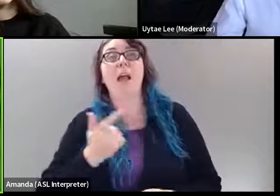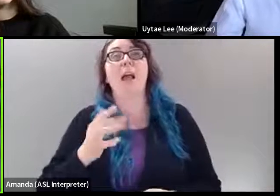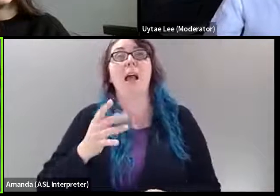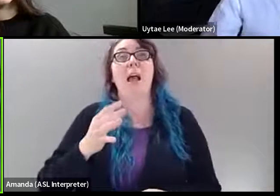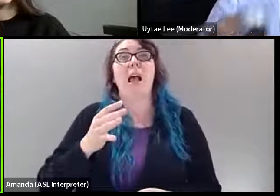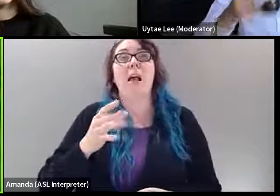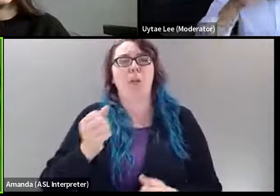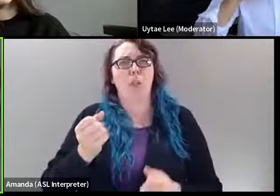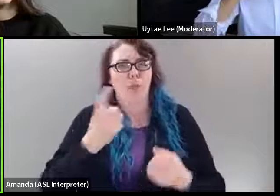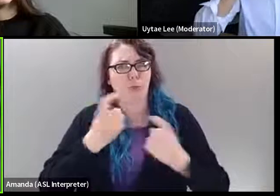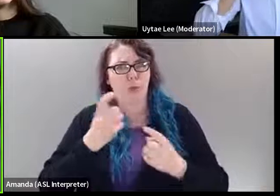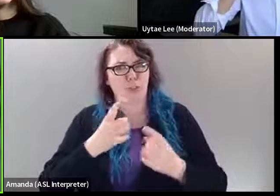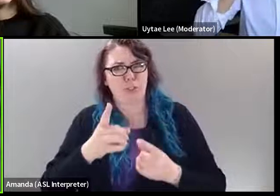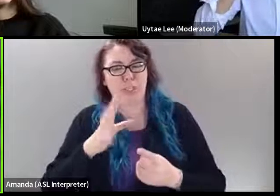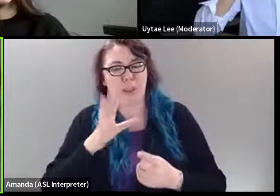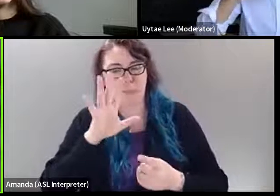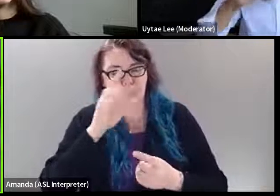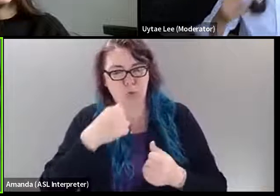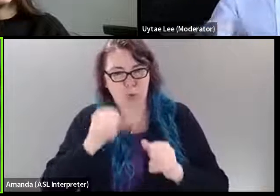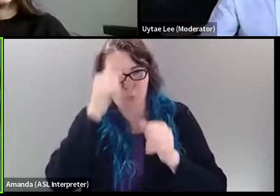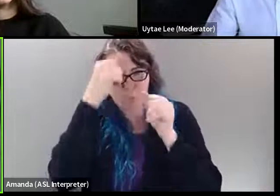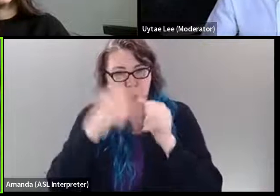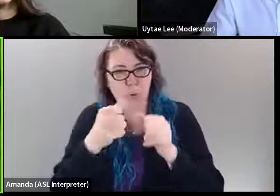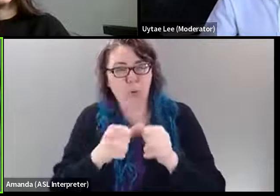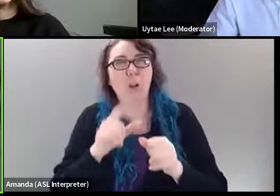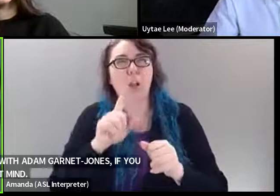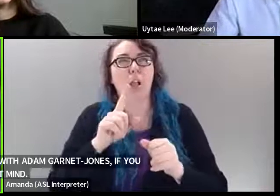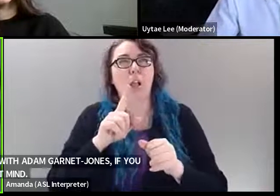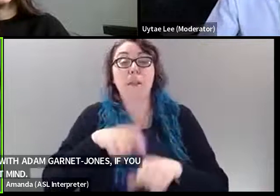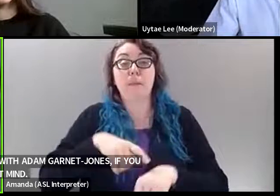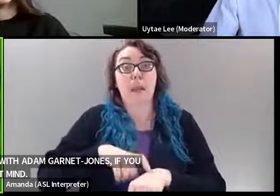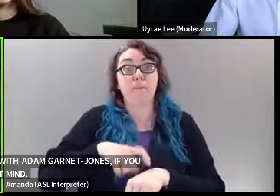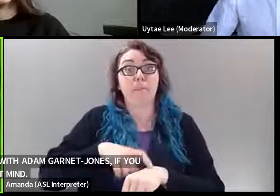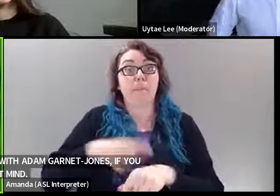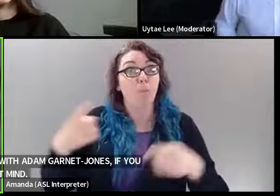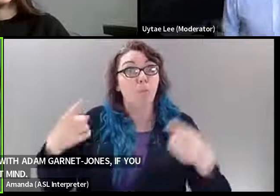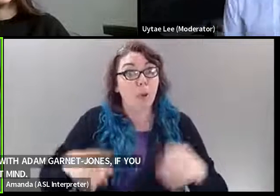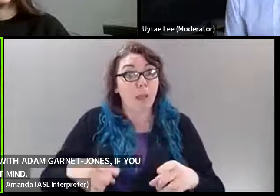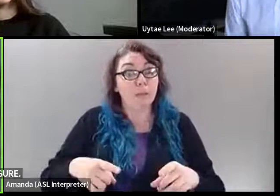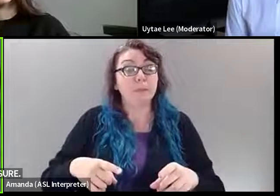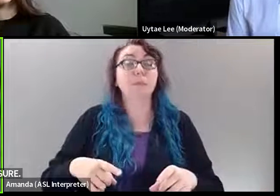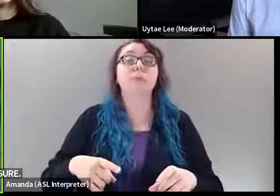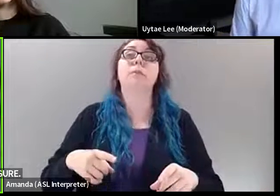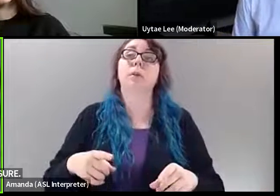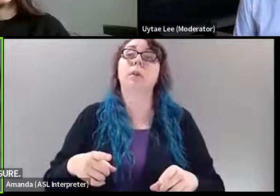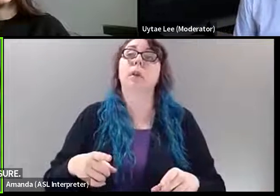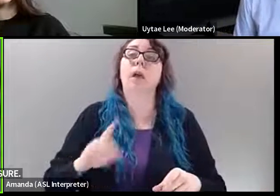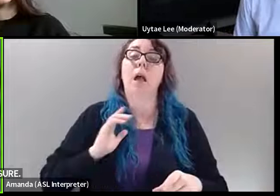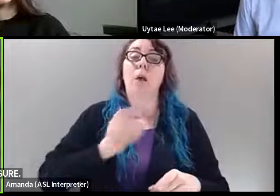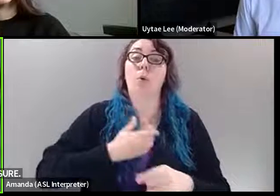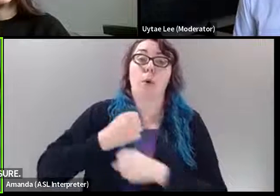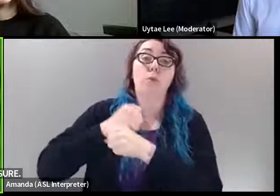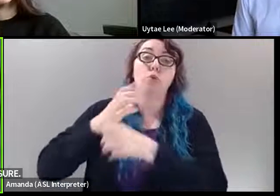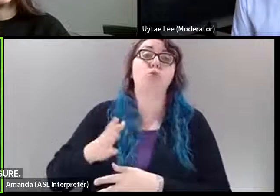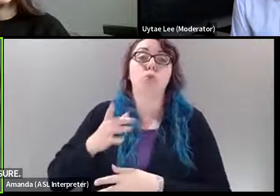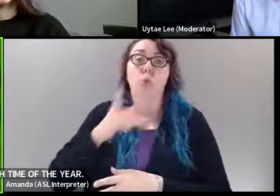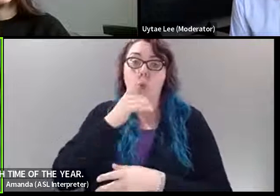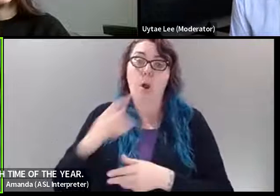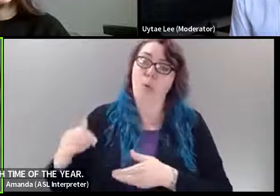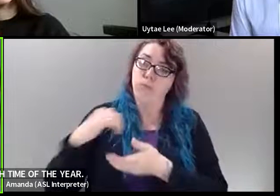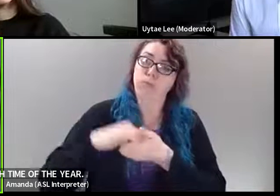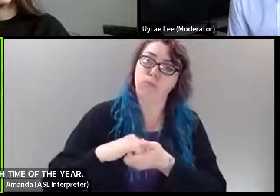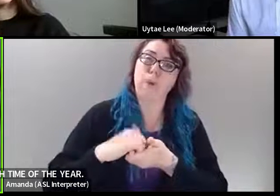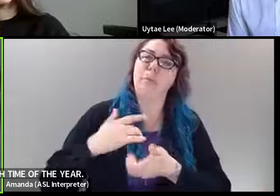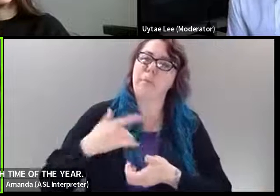the year. So we work mostly with producers that have developed with us. I will say that's